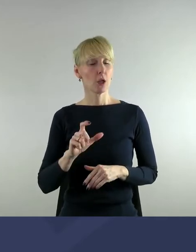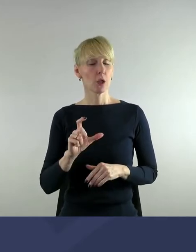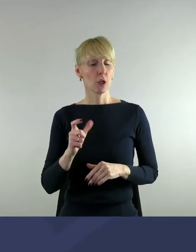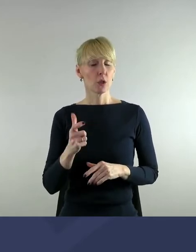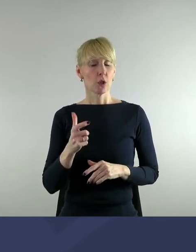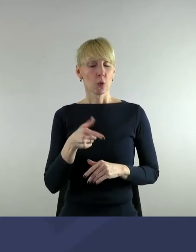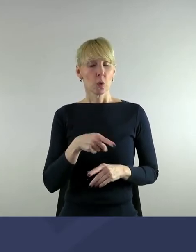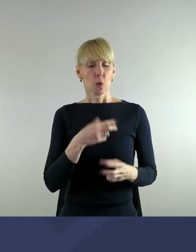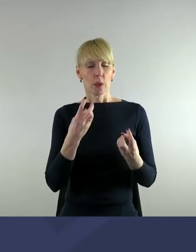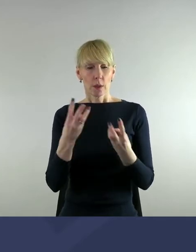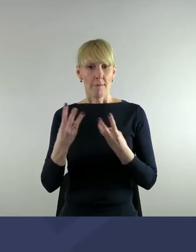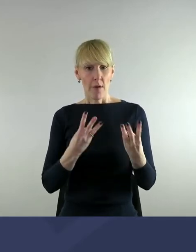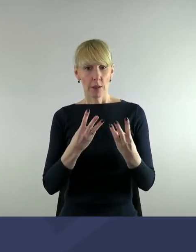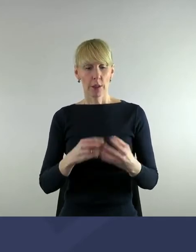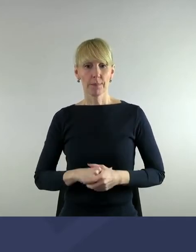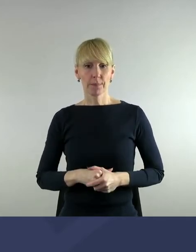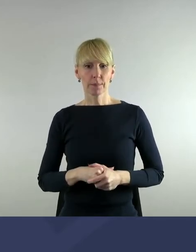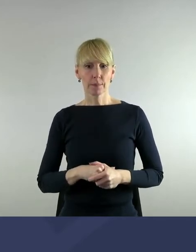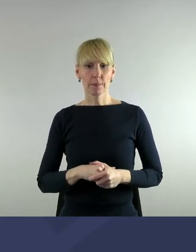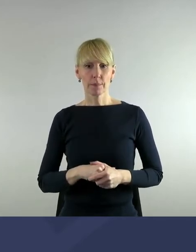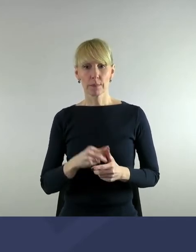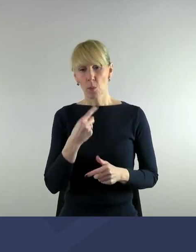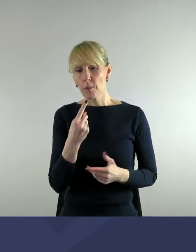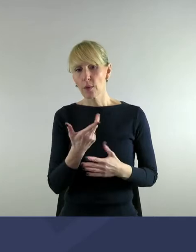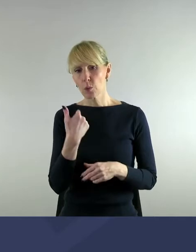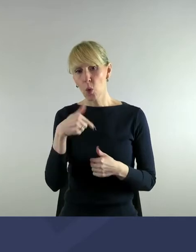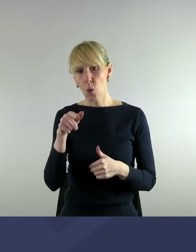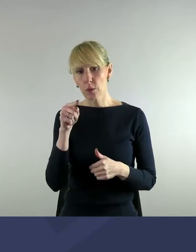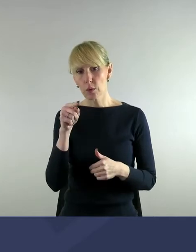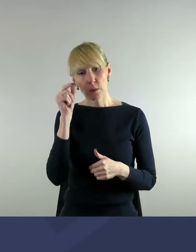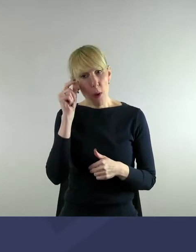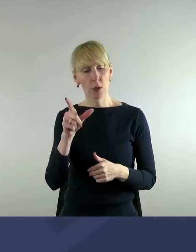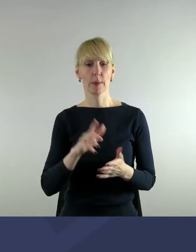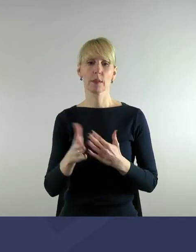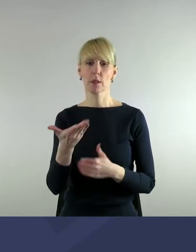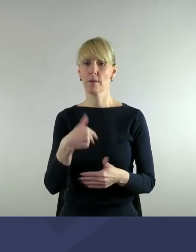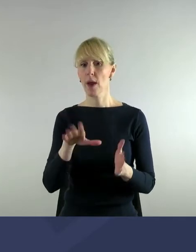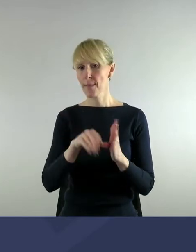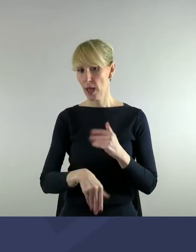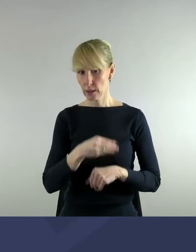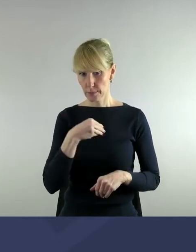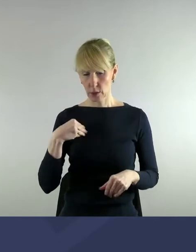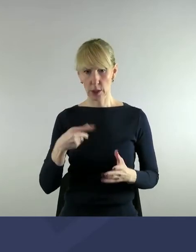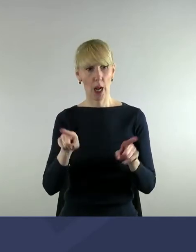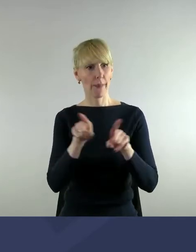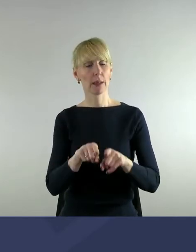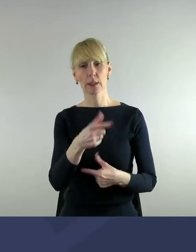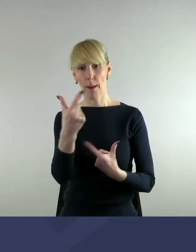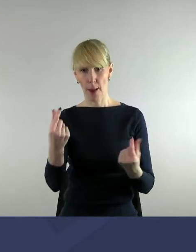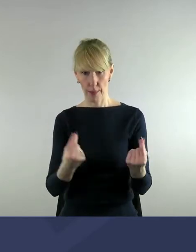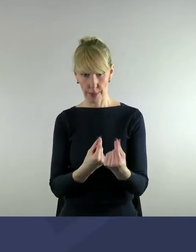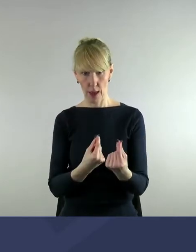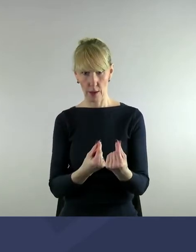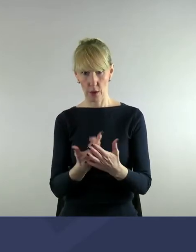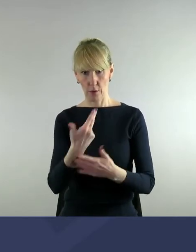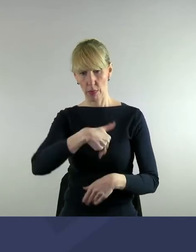And what would be the important challenges that we want to cover? What matters to us? We're going to see it not only from the Polish perspective, but also